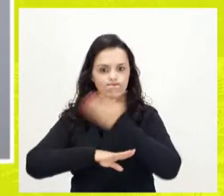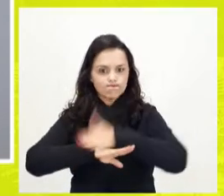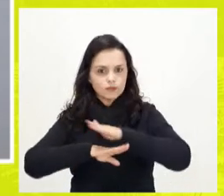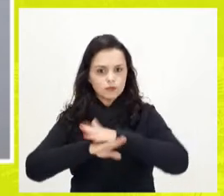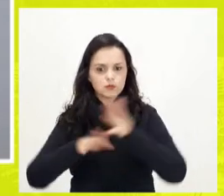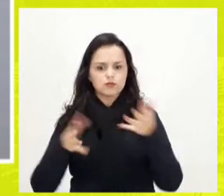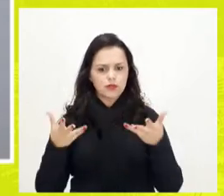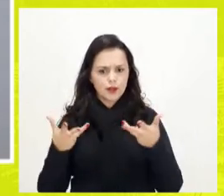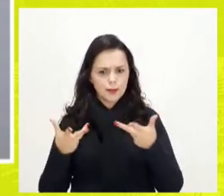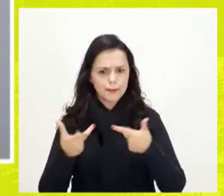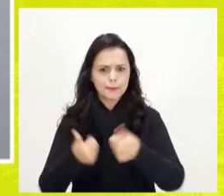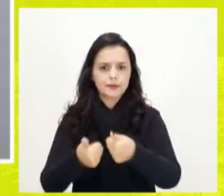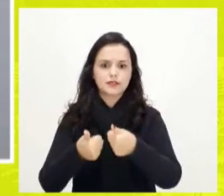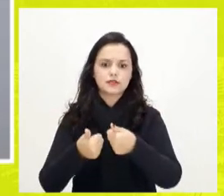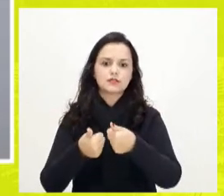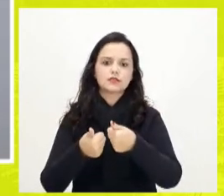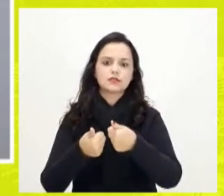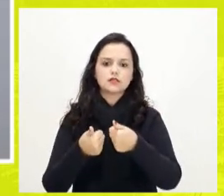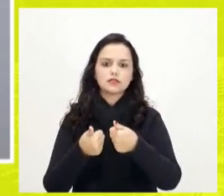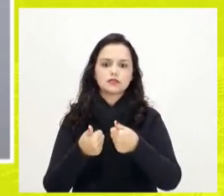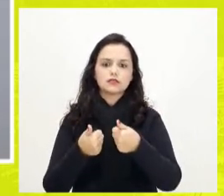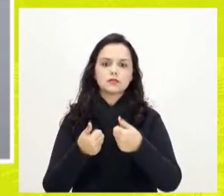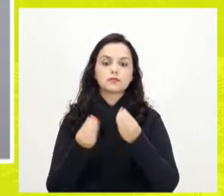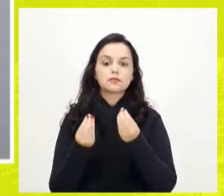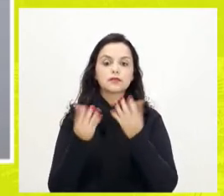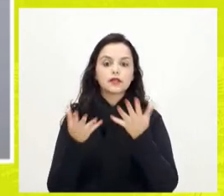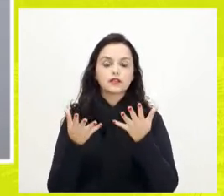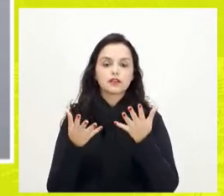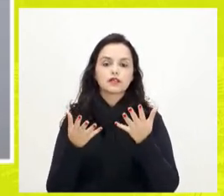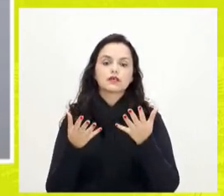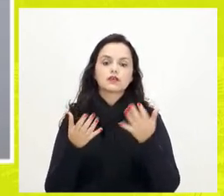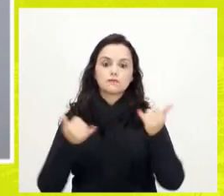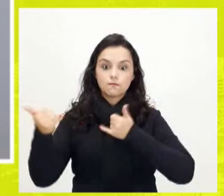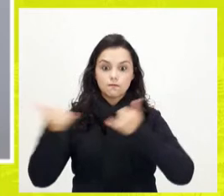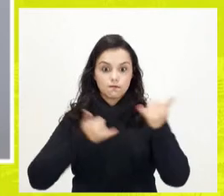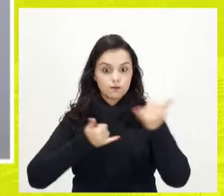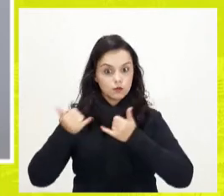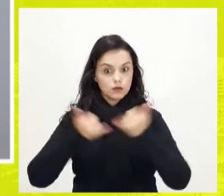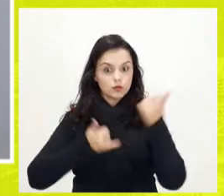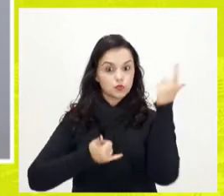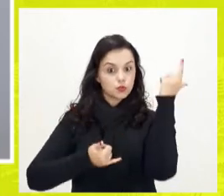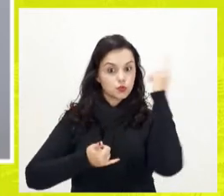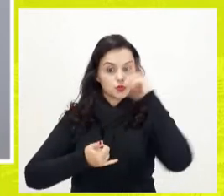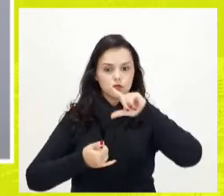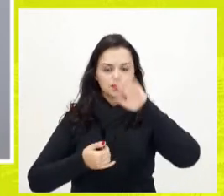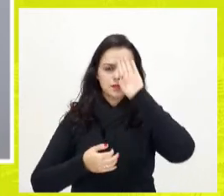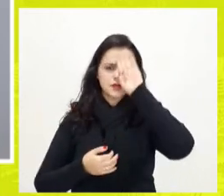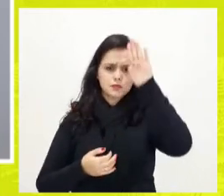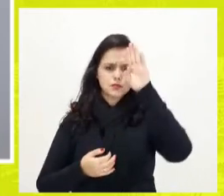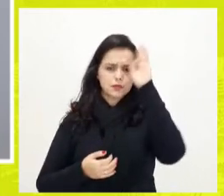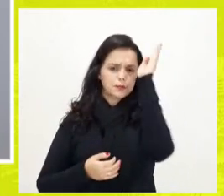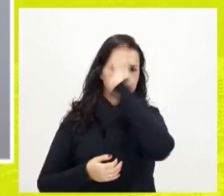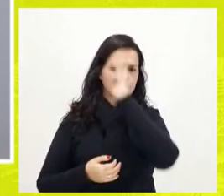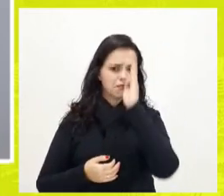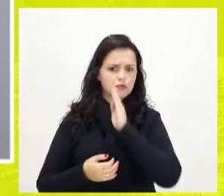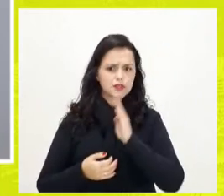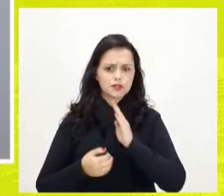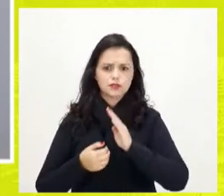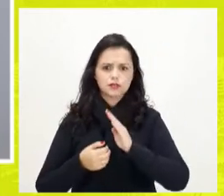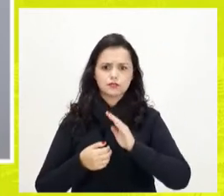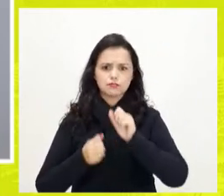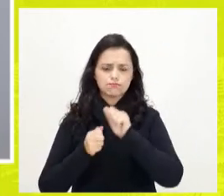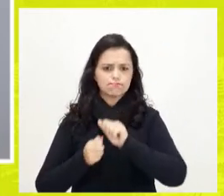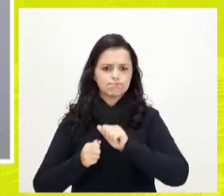able and skilled to have more data especially in us in such a big